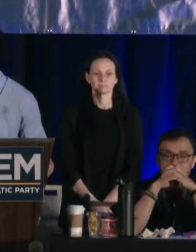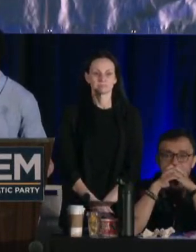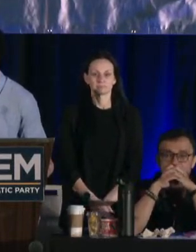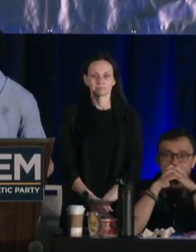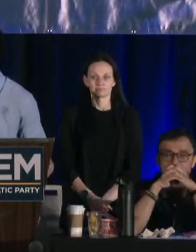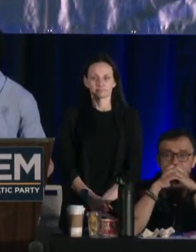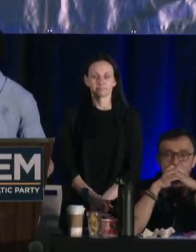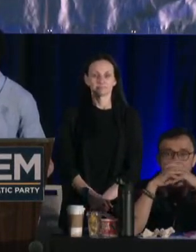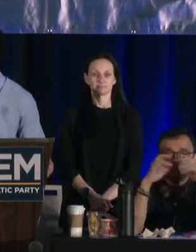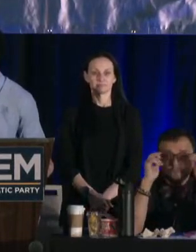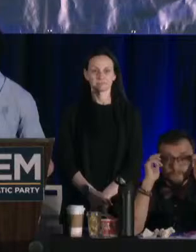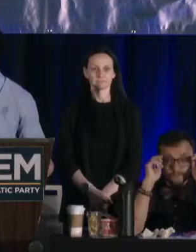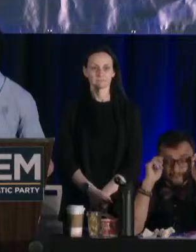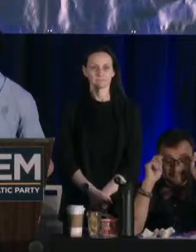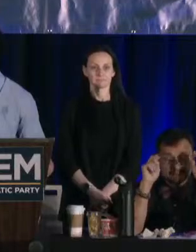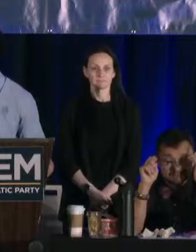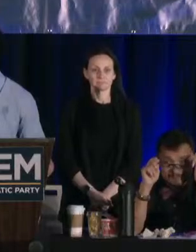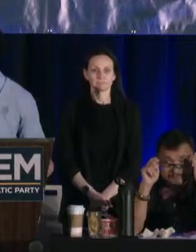Just hold.